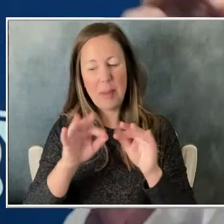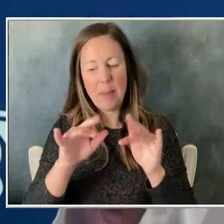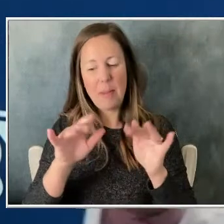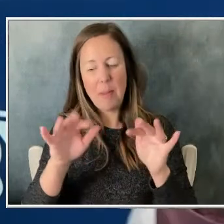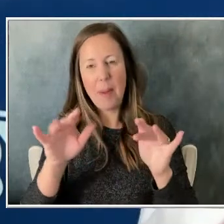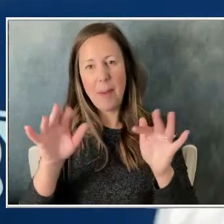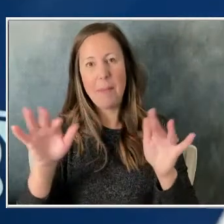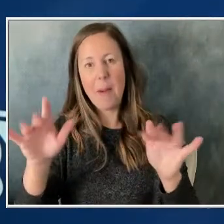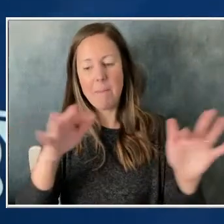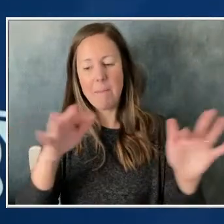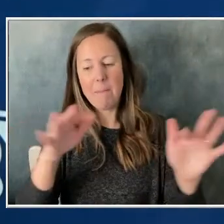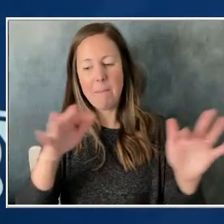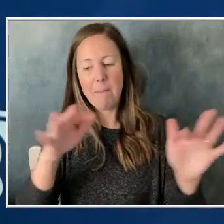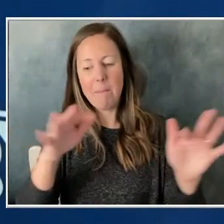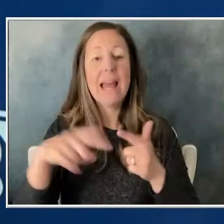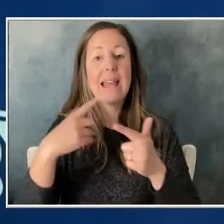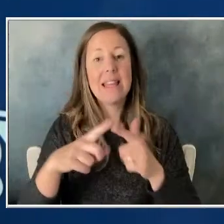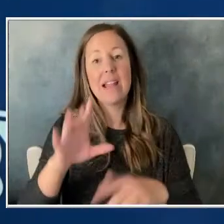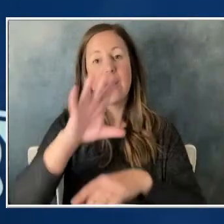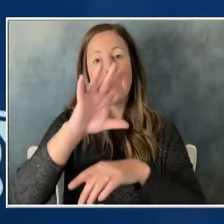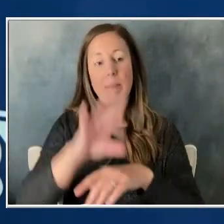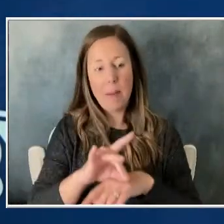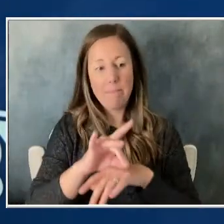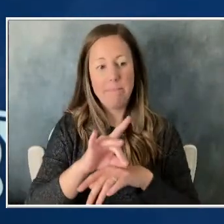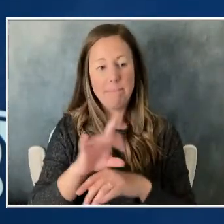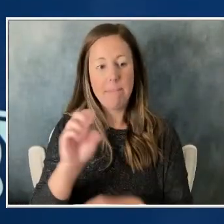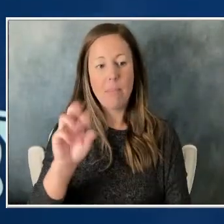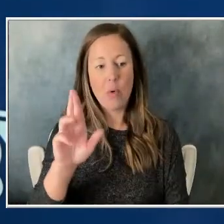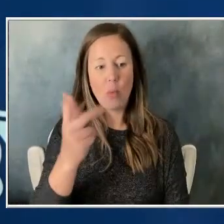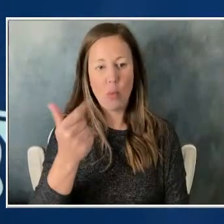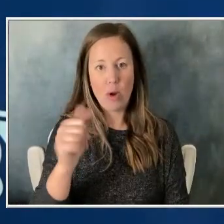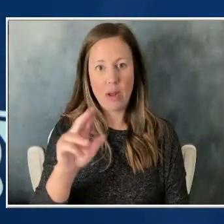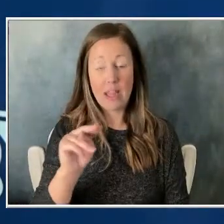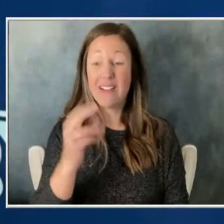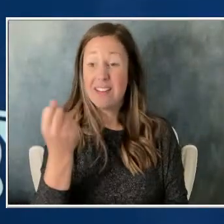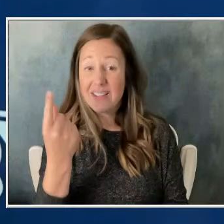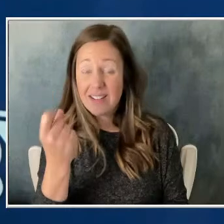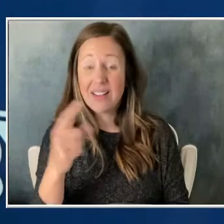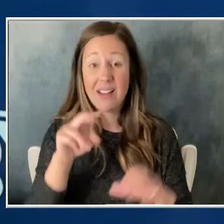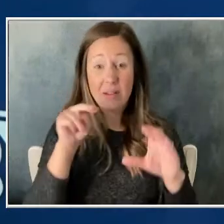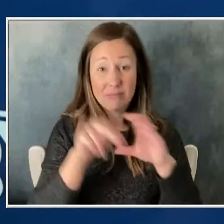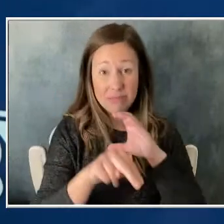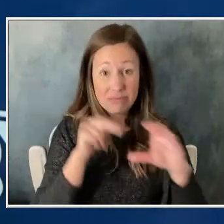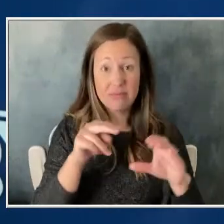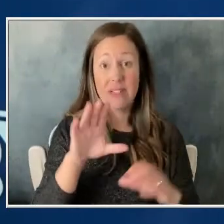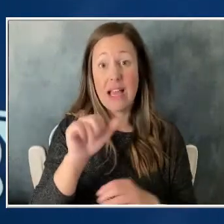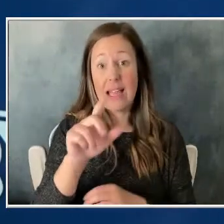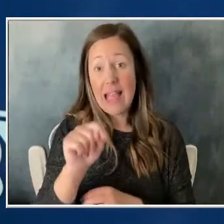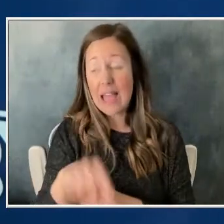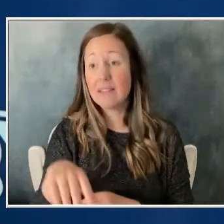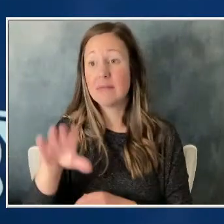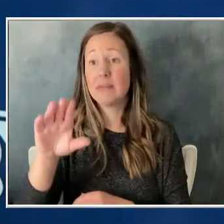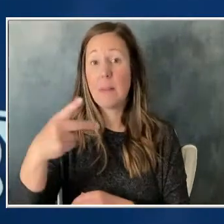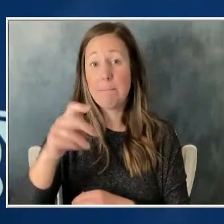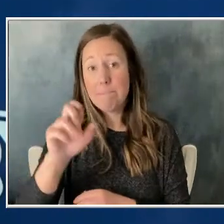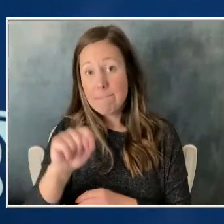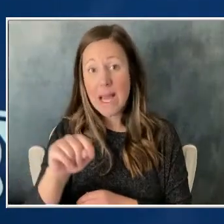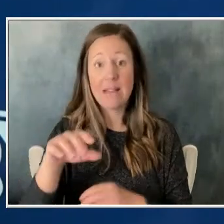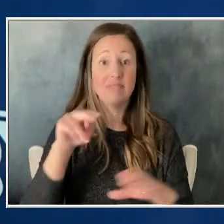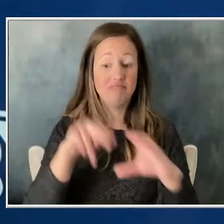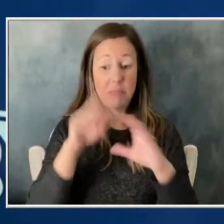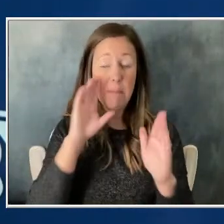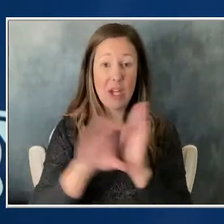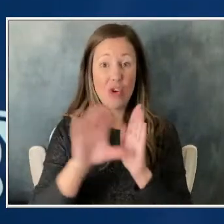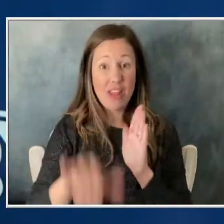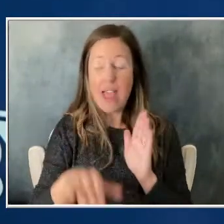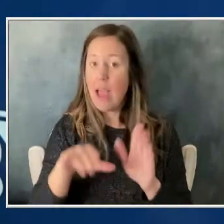of the organs. Unfortunately, things like CAT scans and PET scans are not very good at catching that kind of stage 4, the second kind